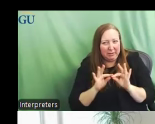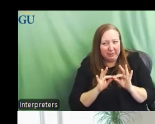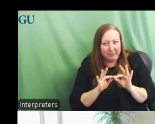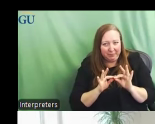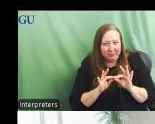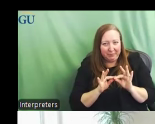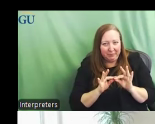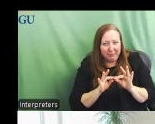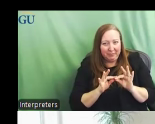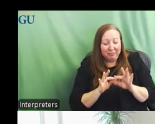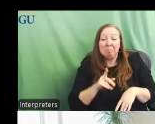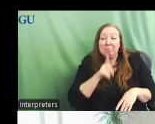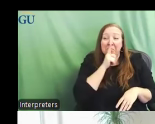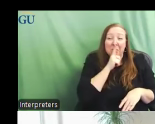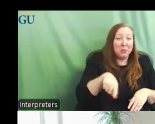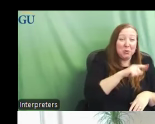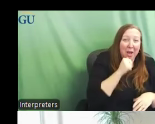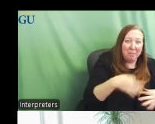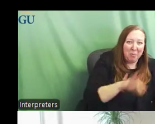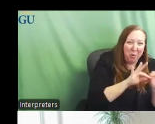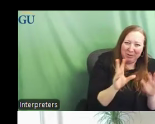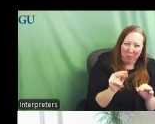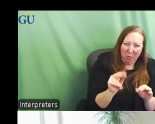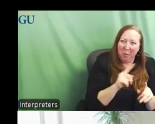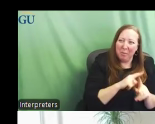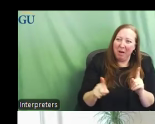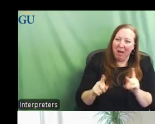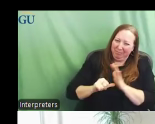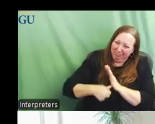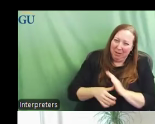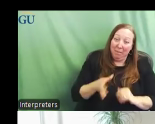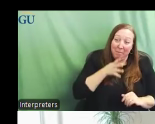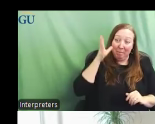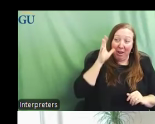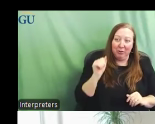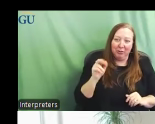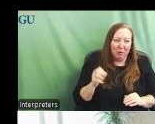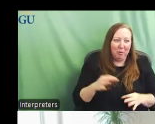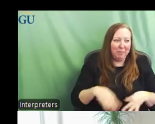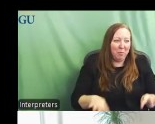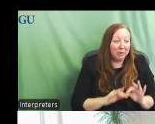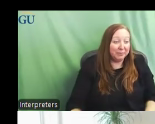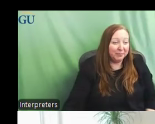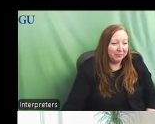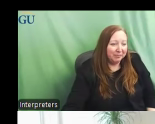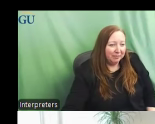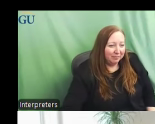I'm not downplaying anyone in the audience because we're all very important, but I think this is a slide we can kind of jump over a little bit.